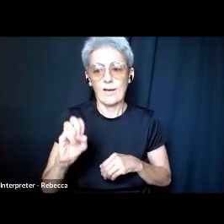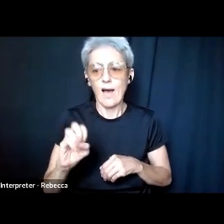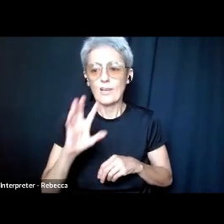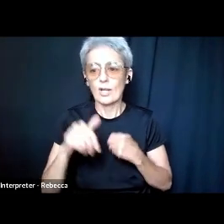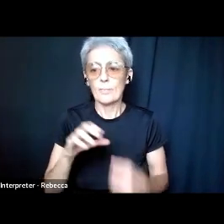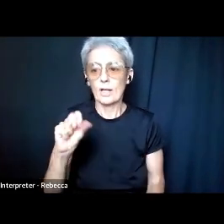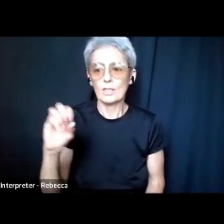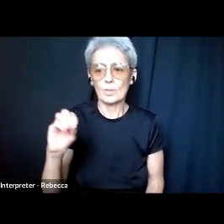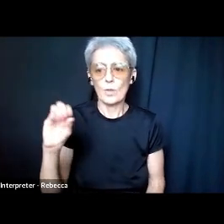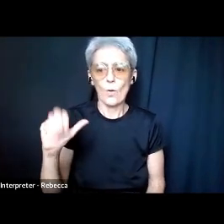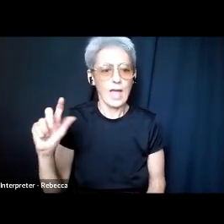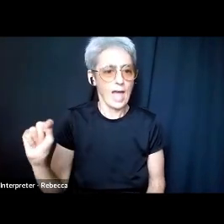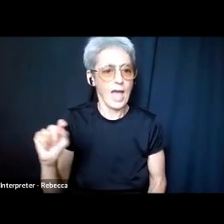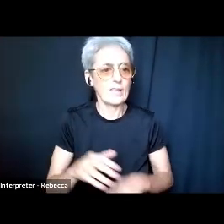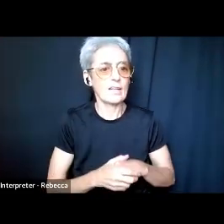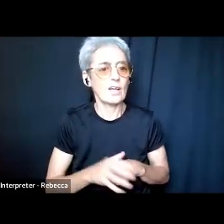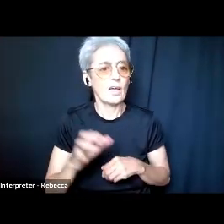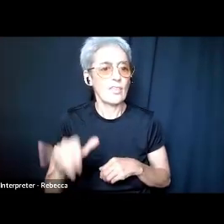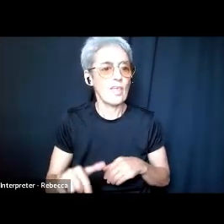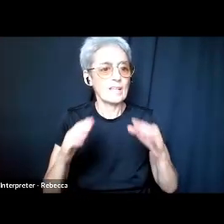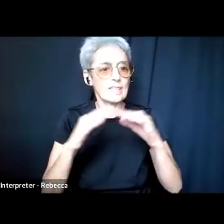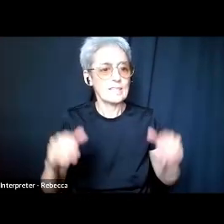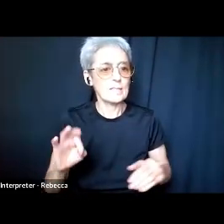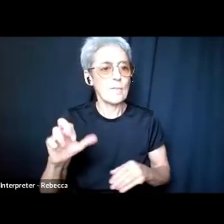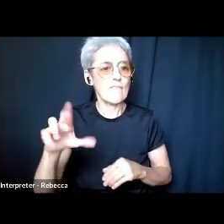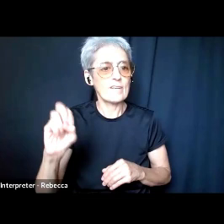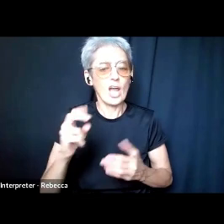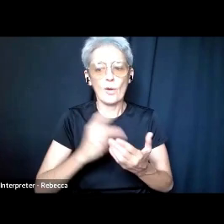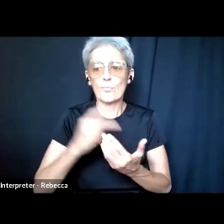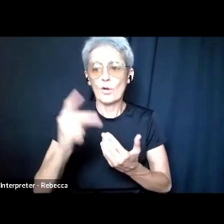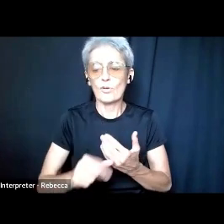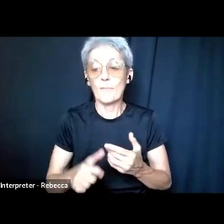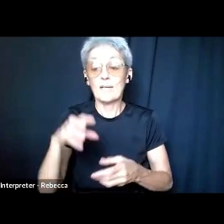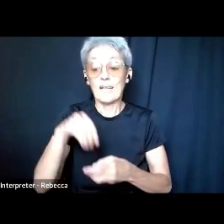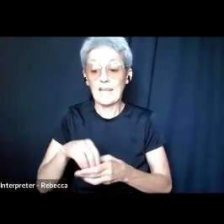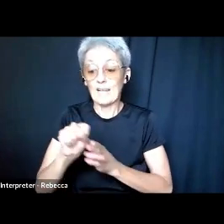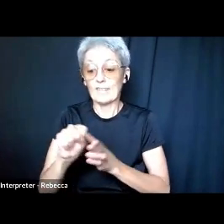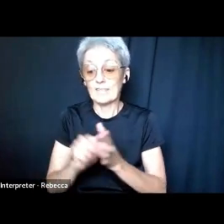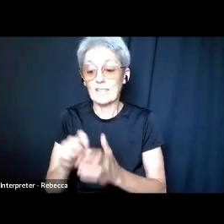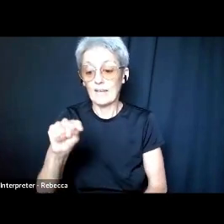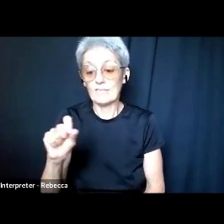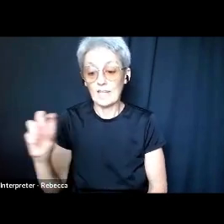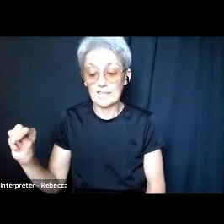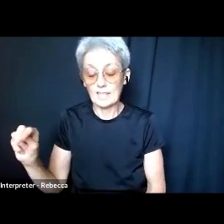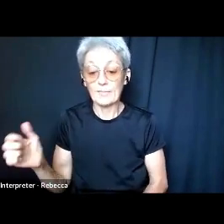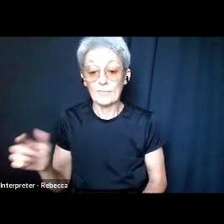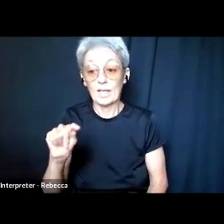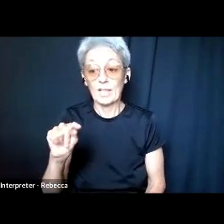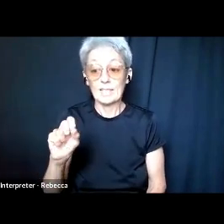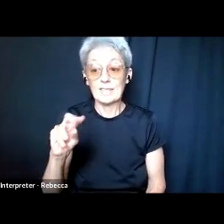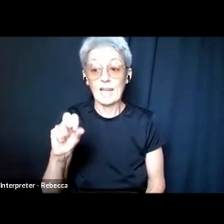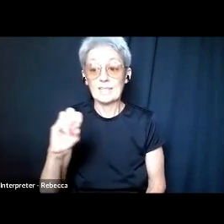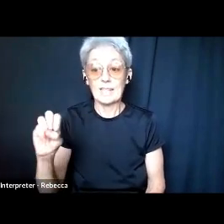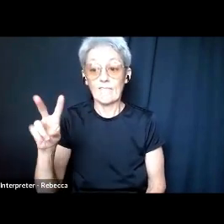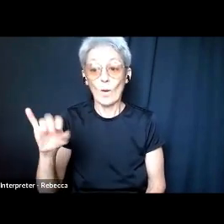SOCAT is one of our system of care programs that is part of our state in Tennessee, and we at Tennessee Voices are one of the providers, but